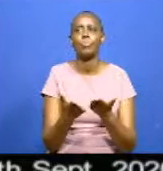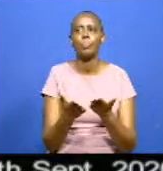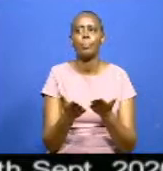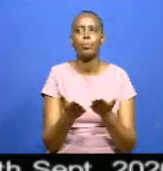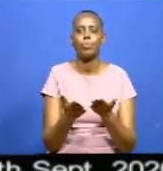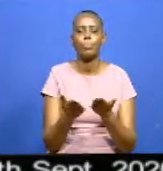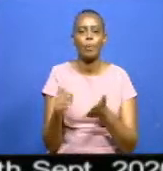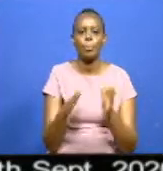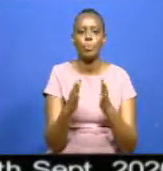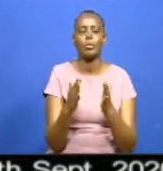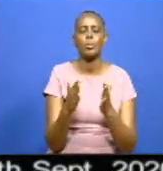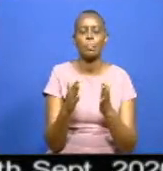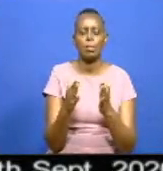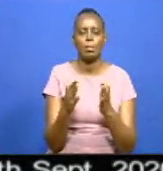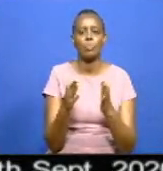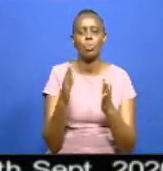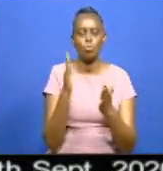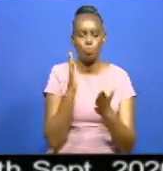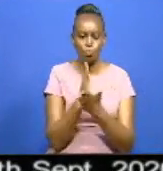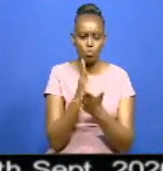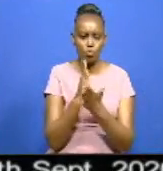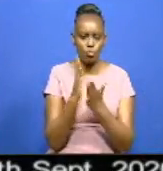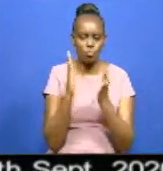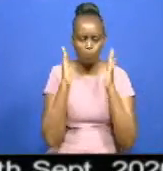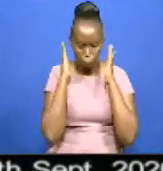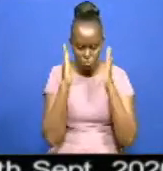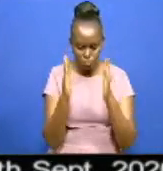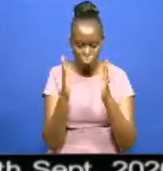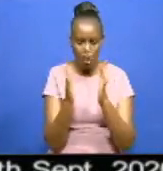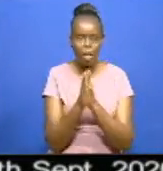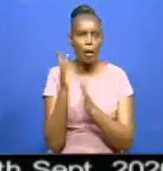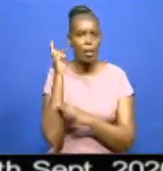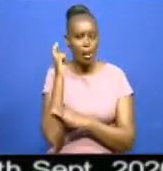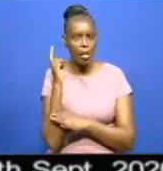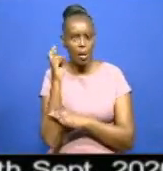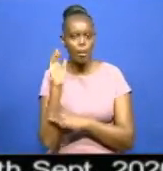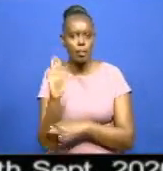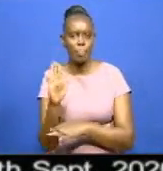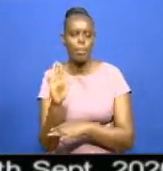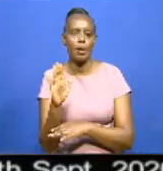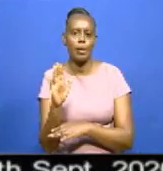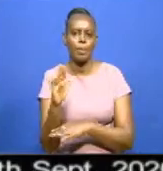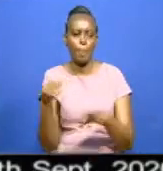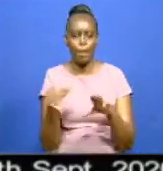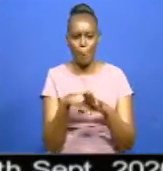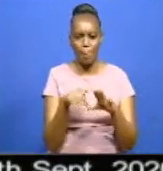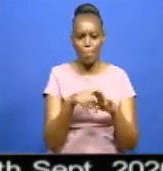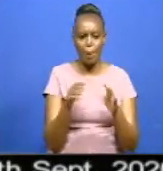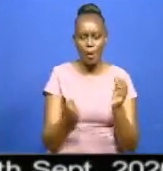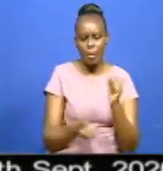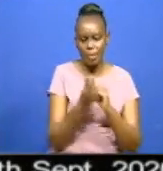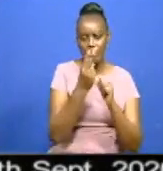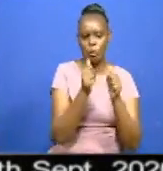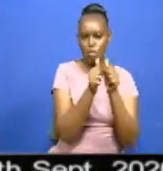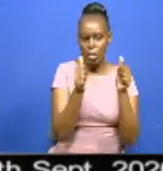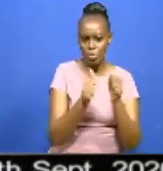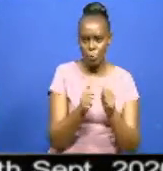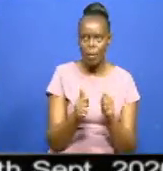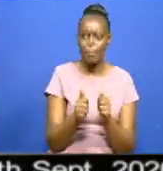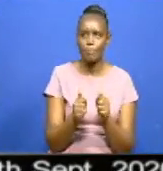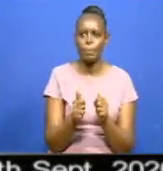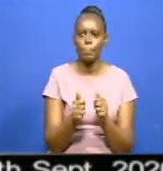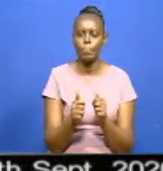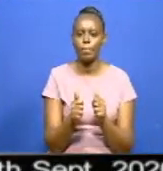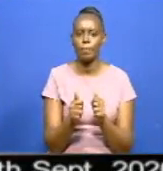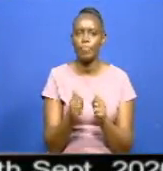the opportunity to really pay attention and listen to him, and he was seconded also very ably. I